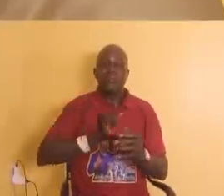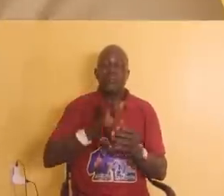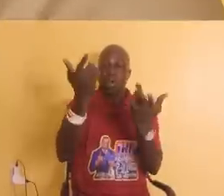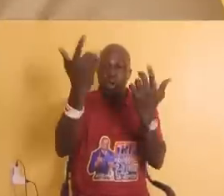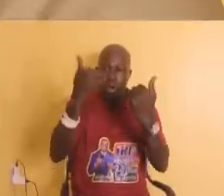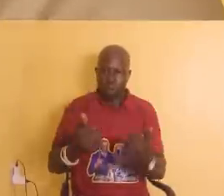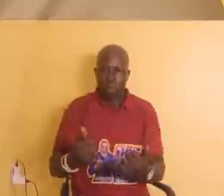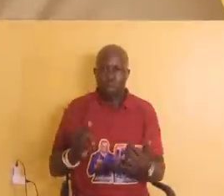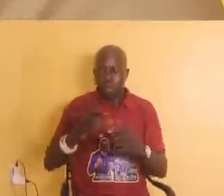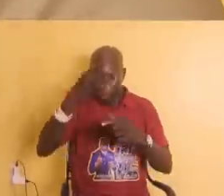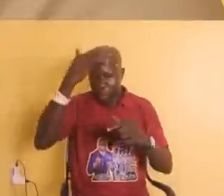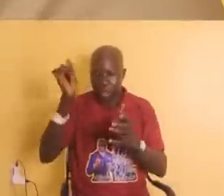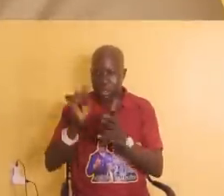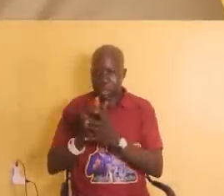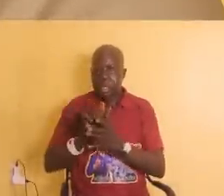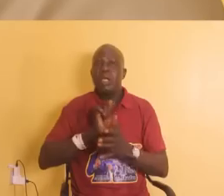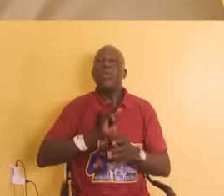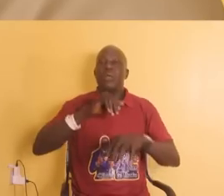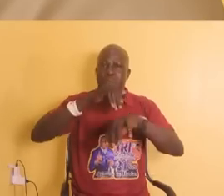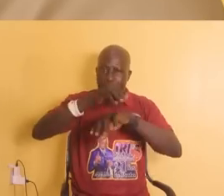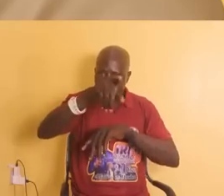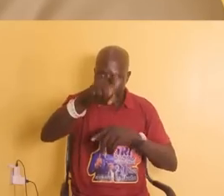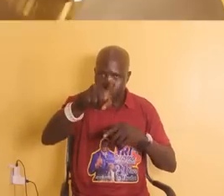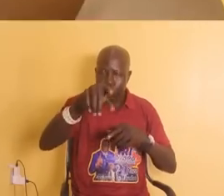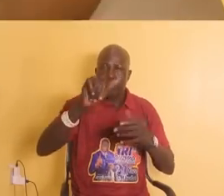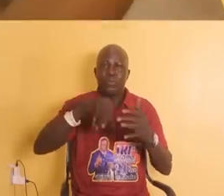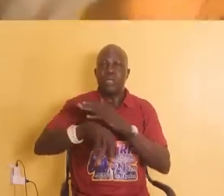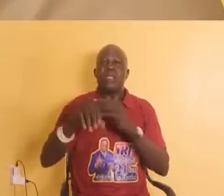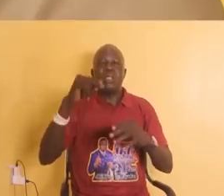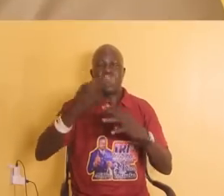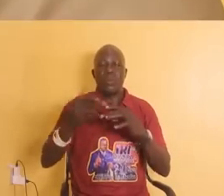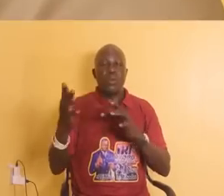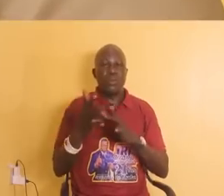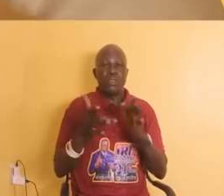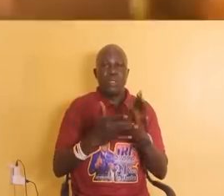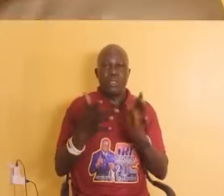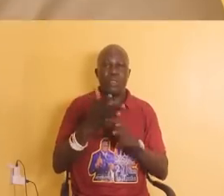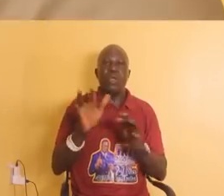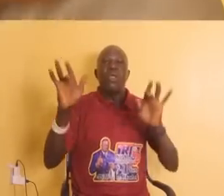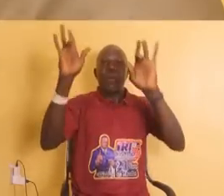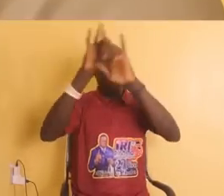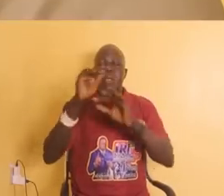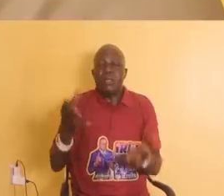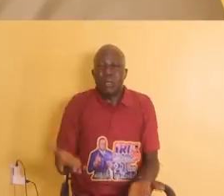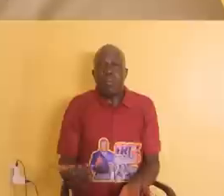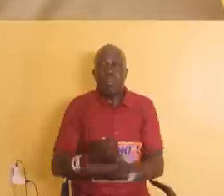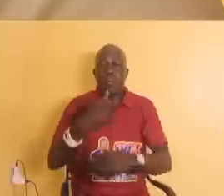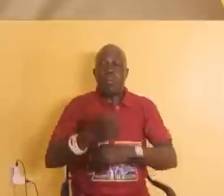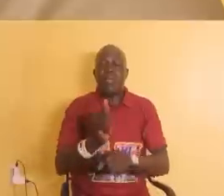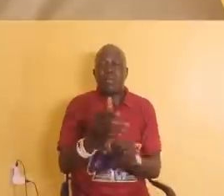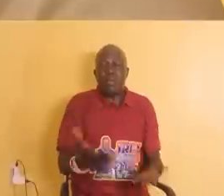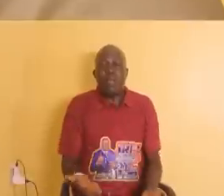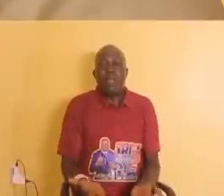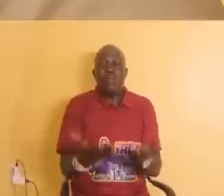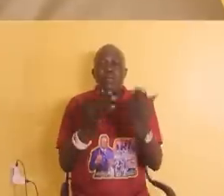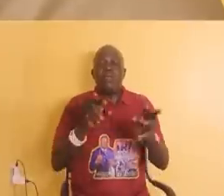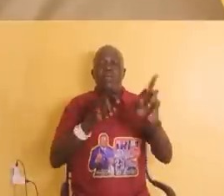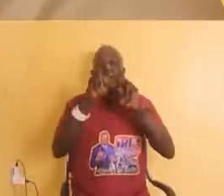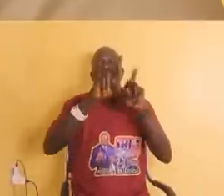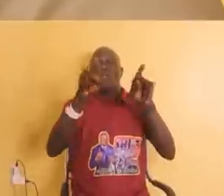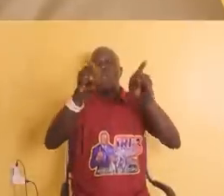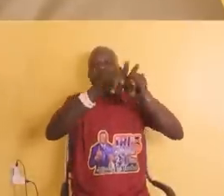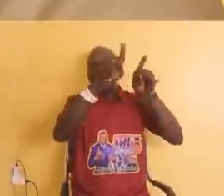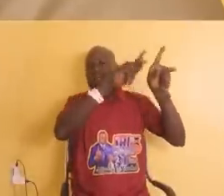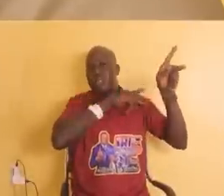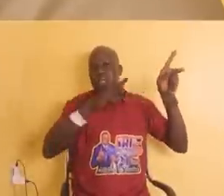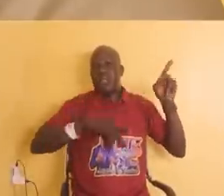Why? Come. To repay. Because I'll be sent you. Lady around the house. I'll not be here today. Oh, hey! Why the shit you over?